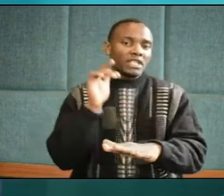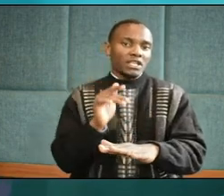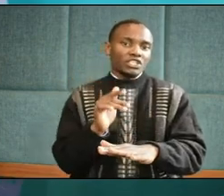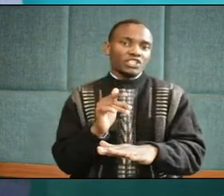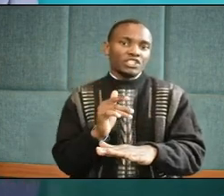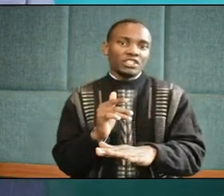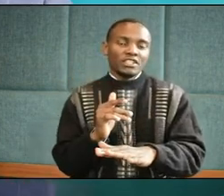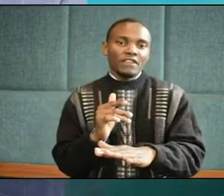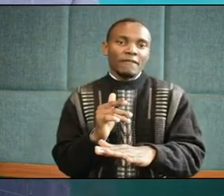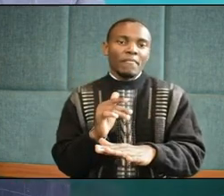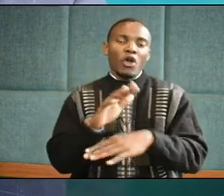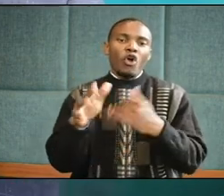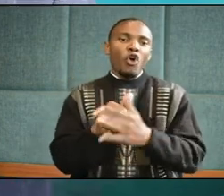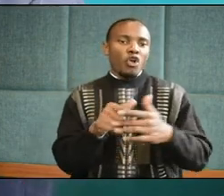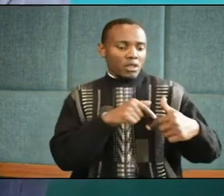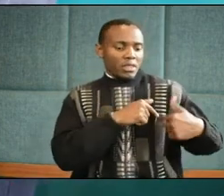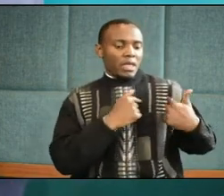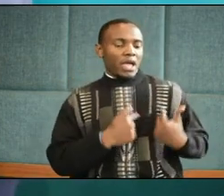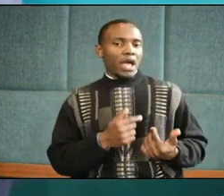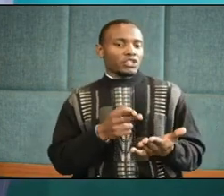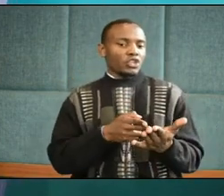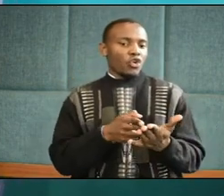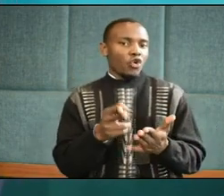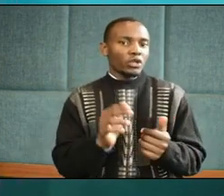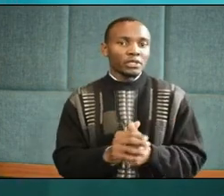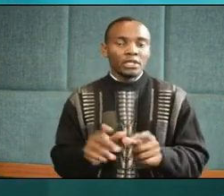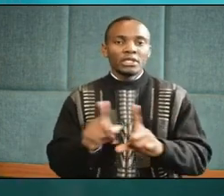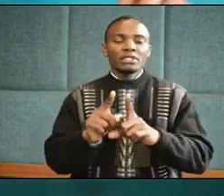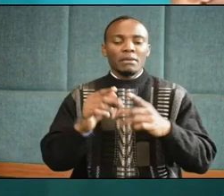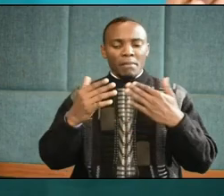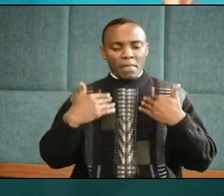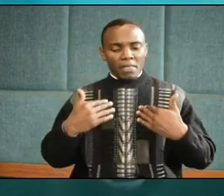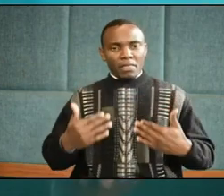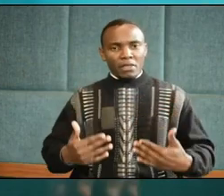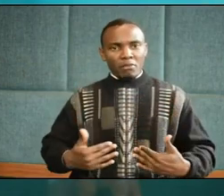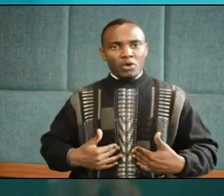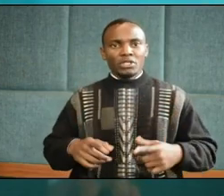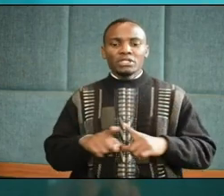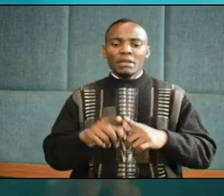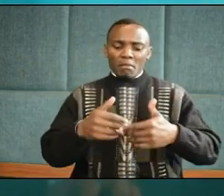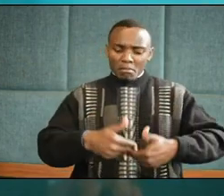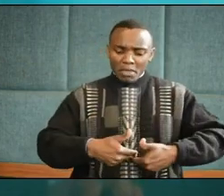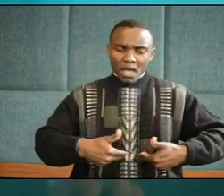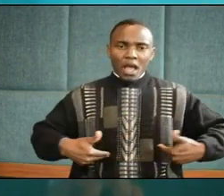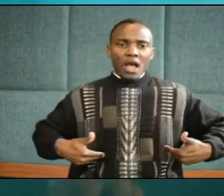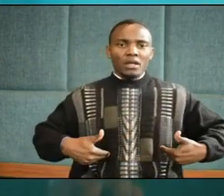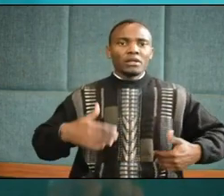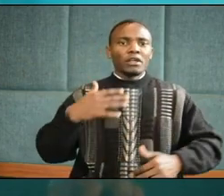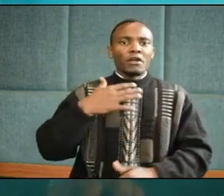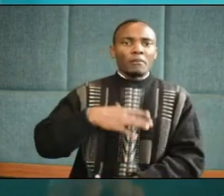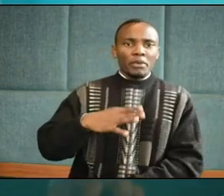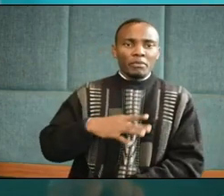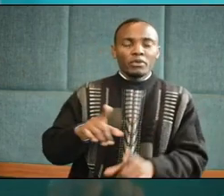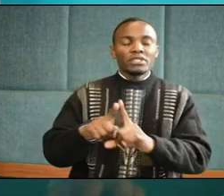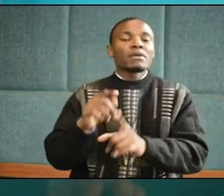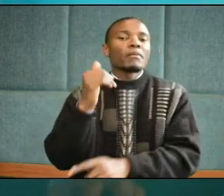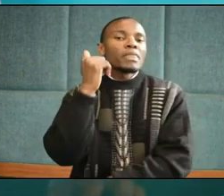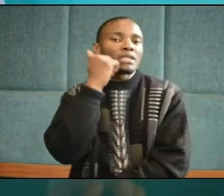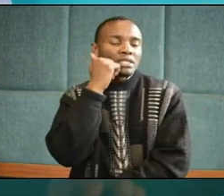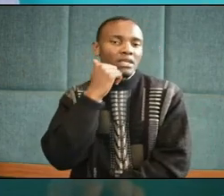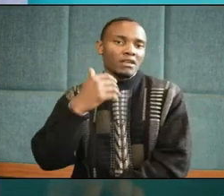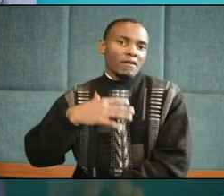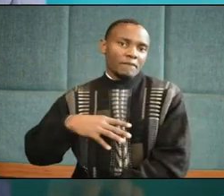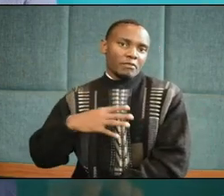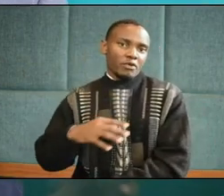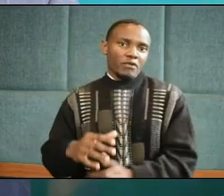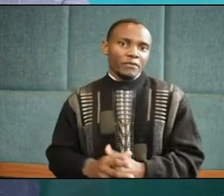the cold hearts, the naked bodies, the hungry stomachs, and even the sick.